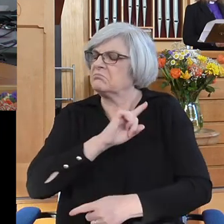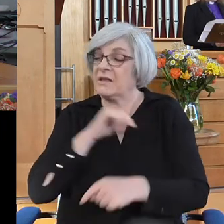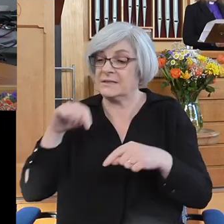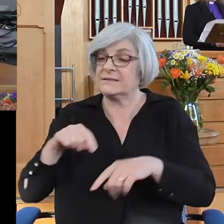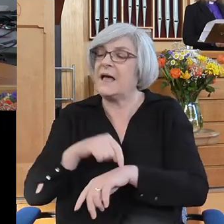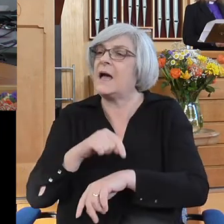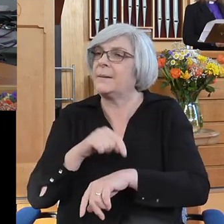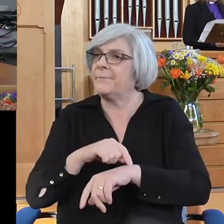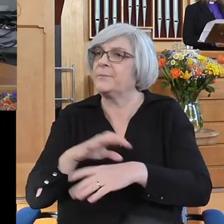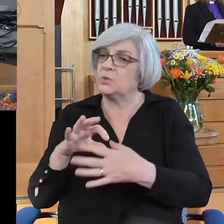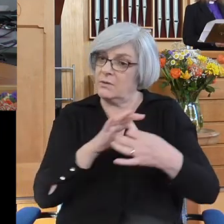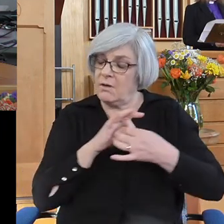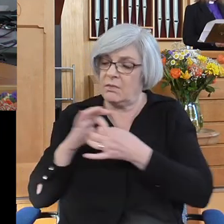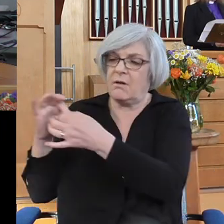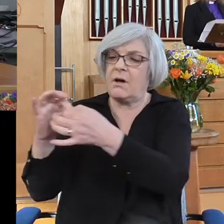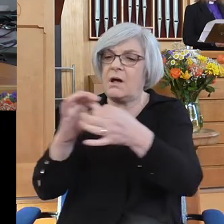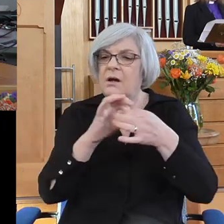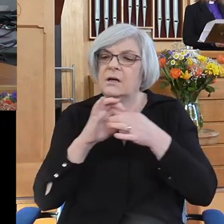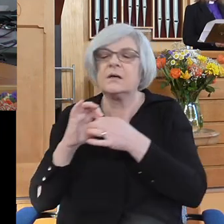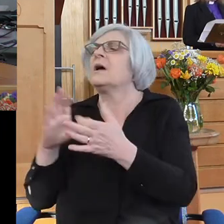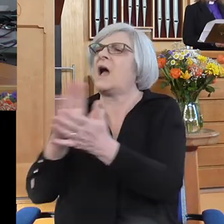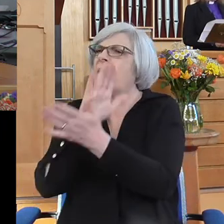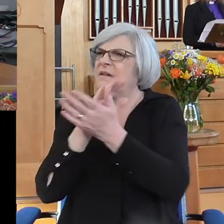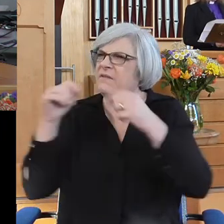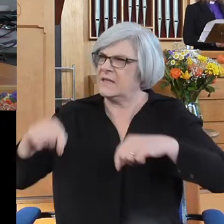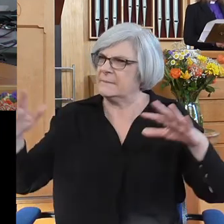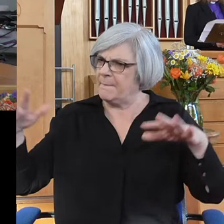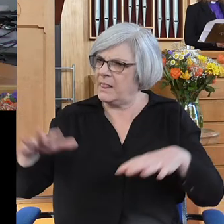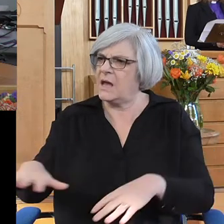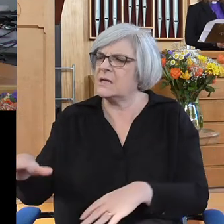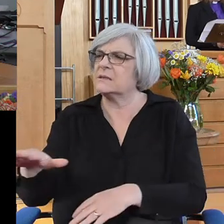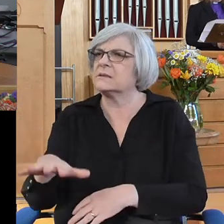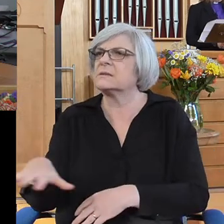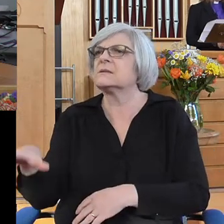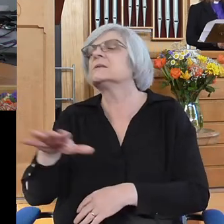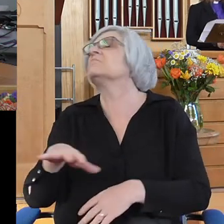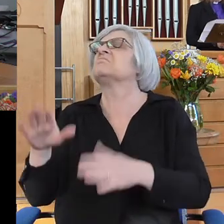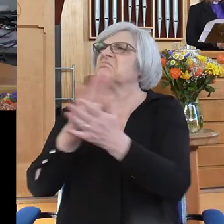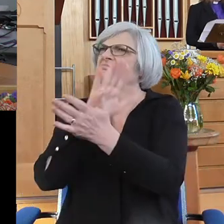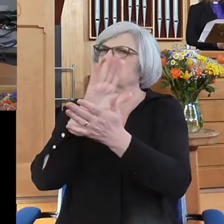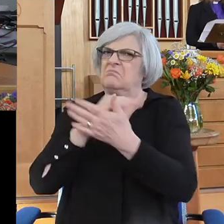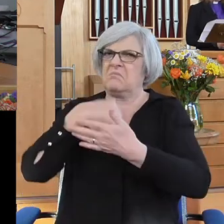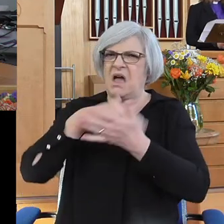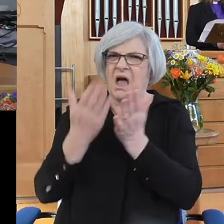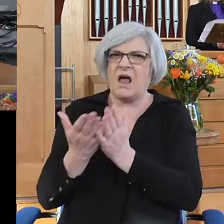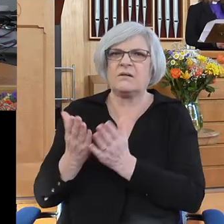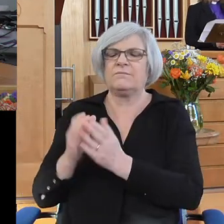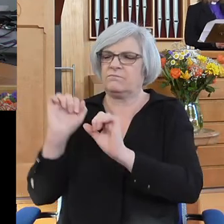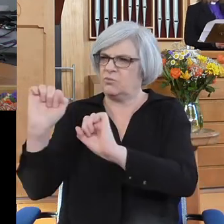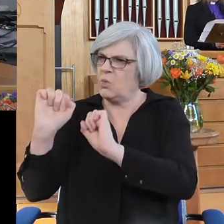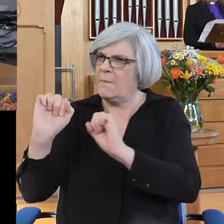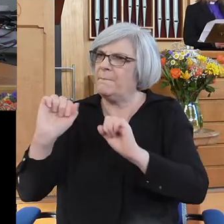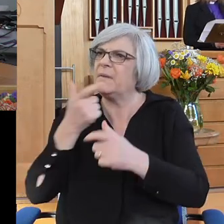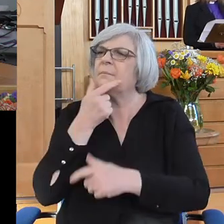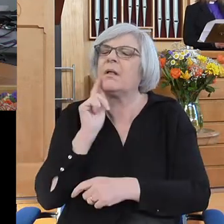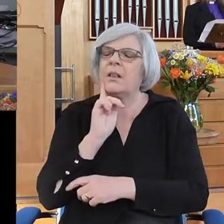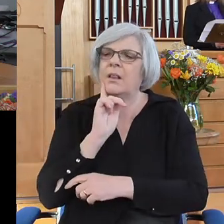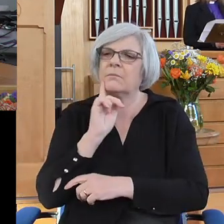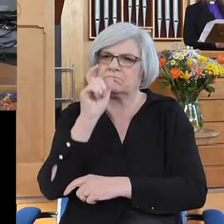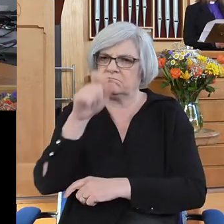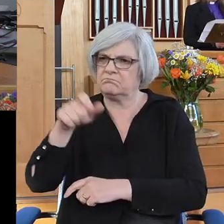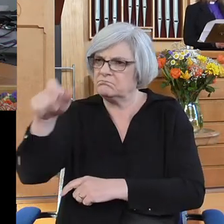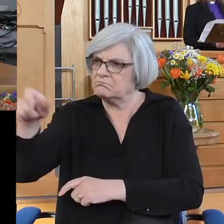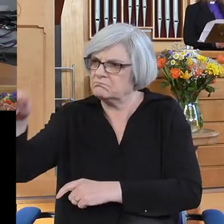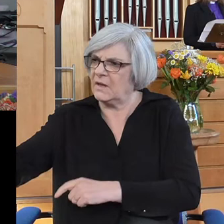together, glad for this place, glad to be part of a company of your people, here